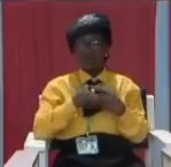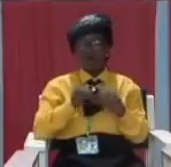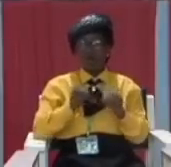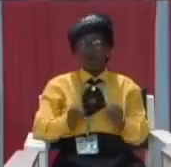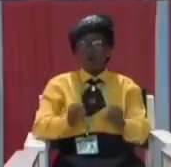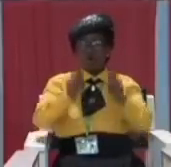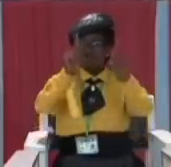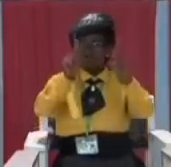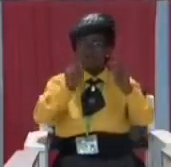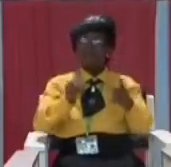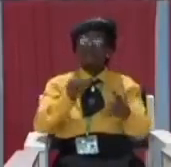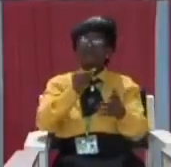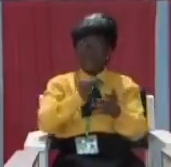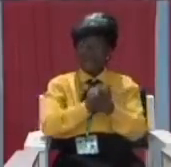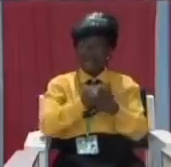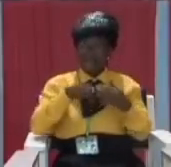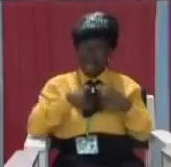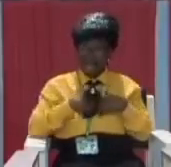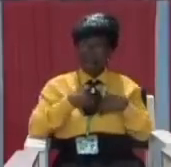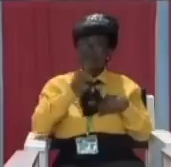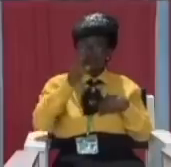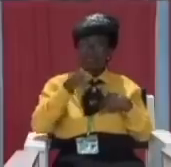Opportunities that have been lost forever